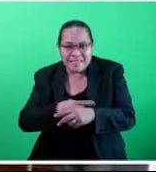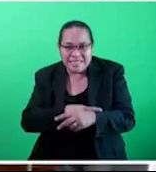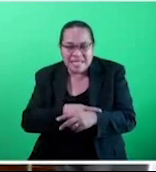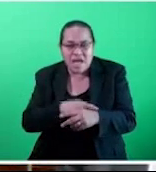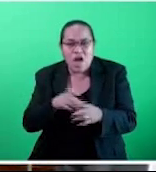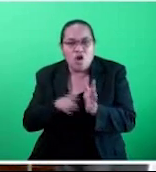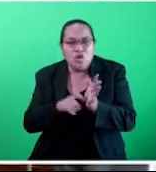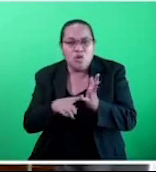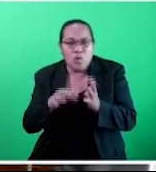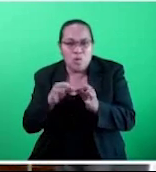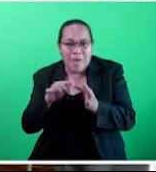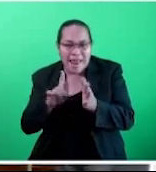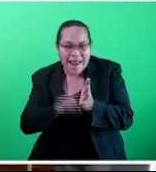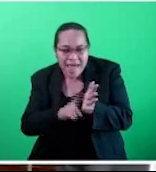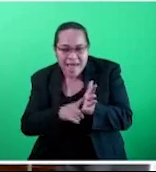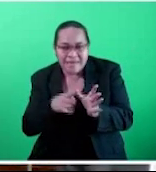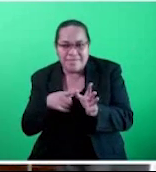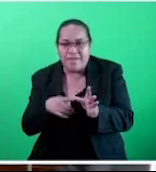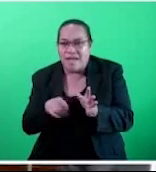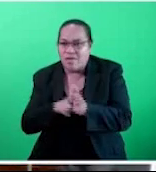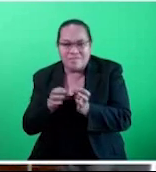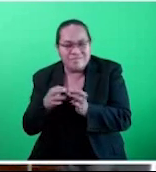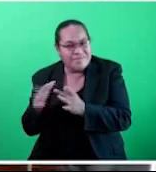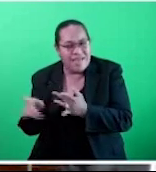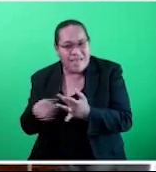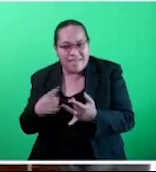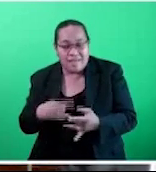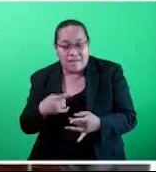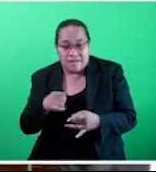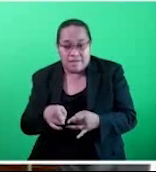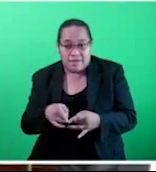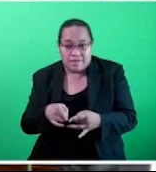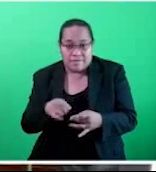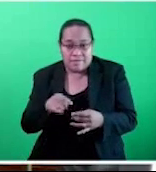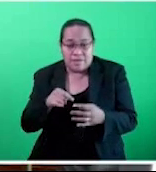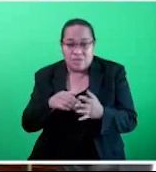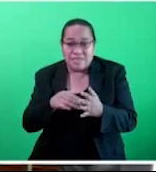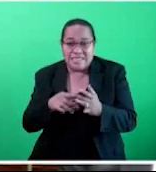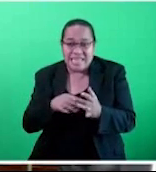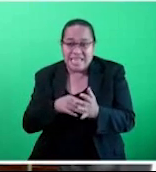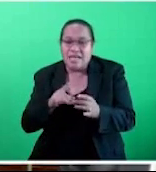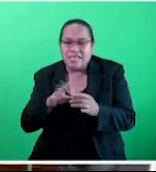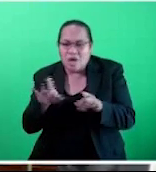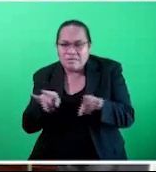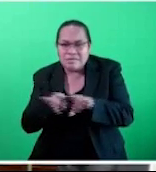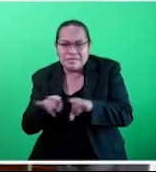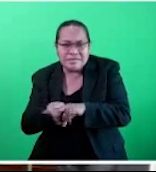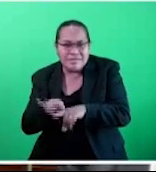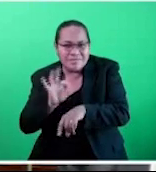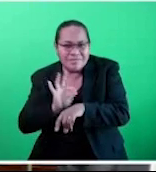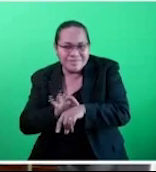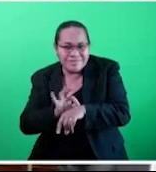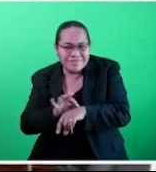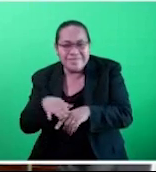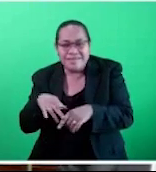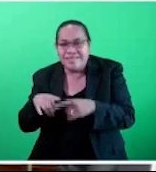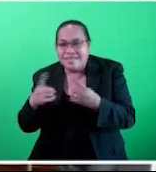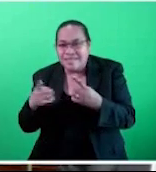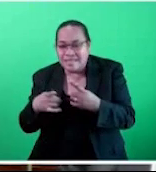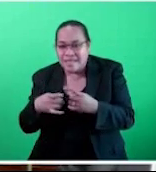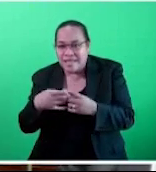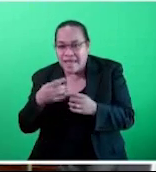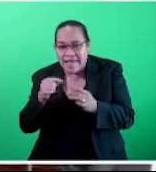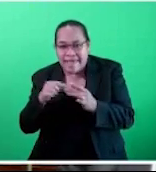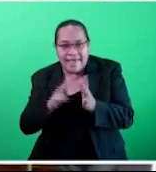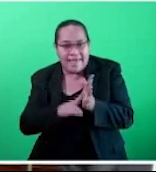and rotavirus. Molecular diagnosis: dengue, chikungunya, Zika, leptospirosis, measles, rubella, influenza,